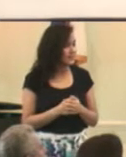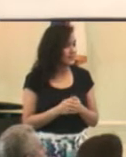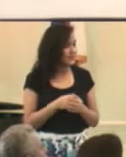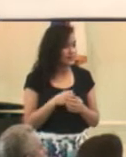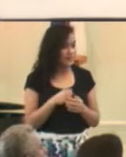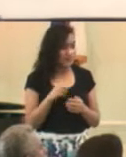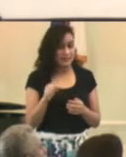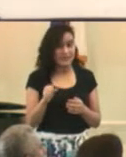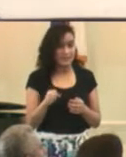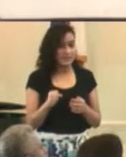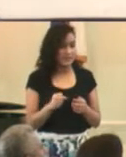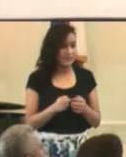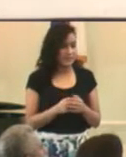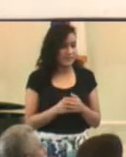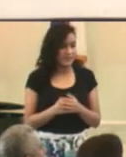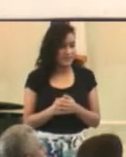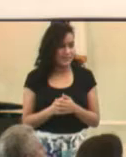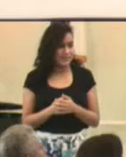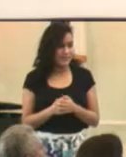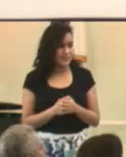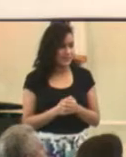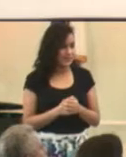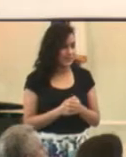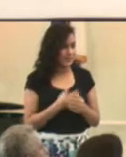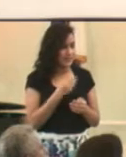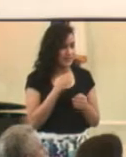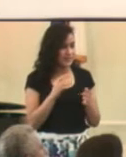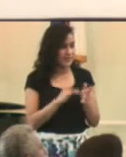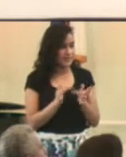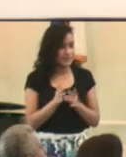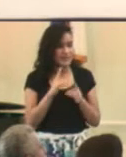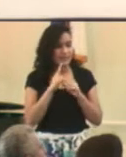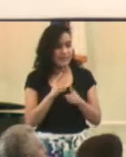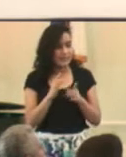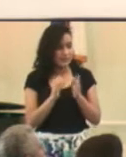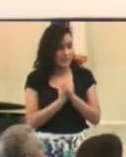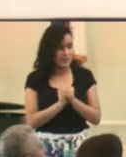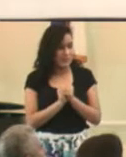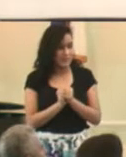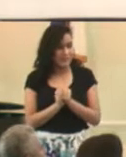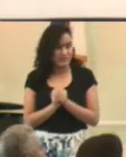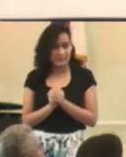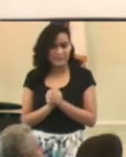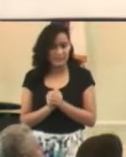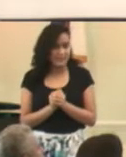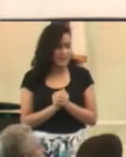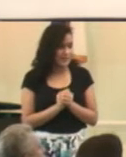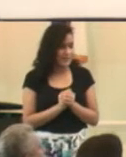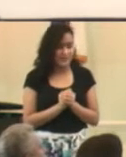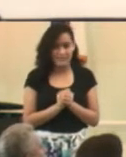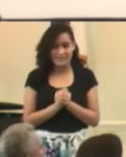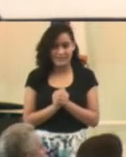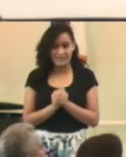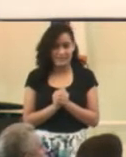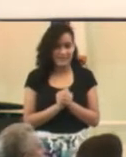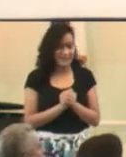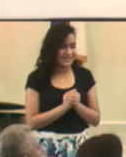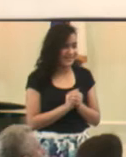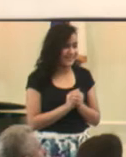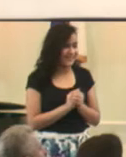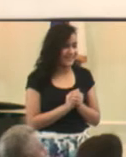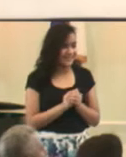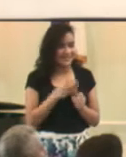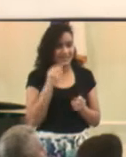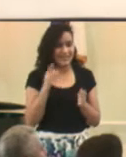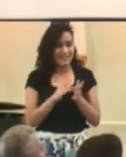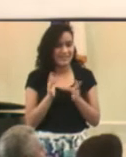Yes? Yes, of course. And Jesus, he answers prayers, right? Okay, when we pray, he answers prayers.